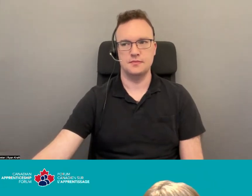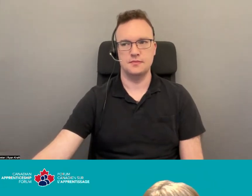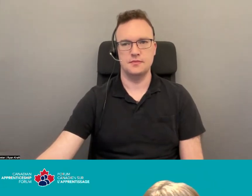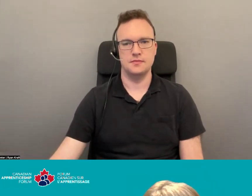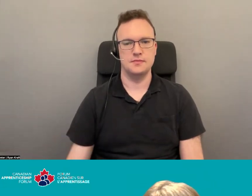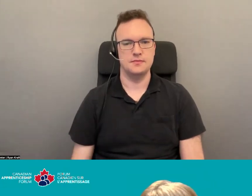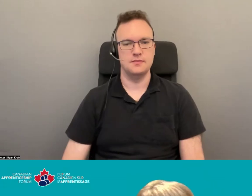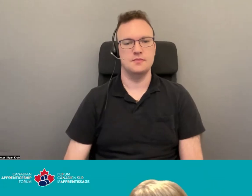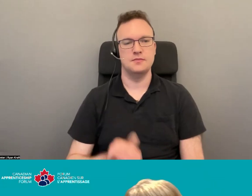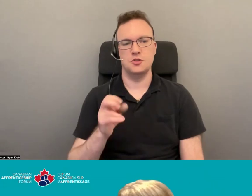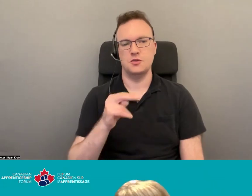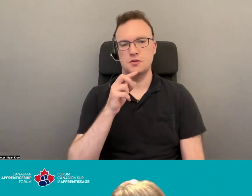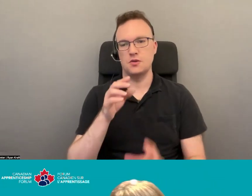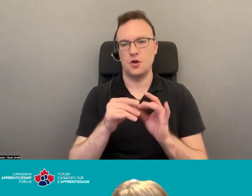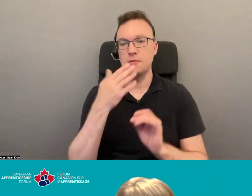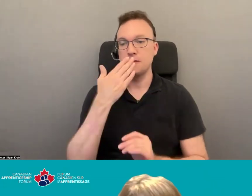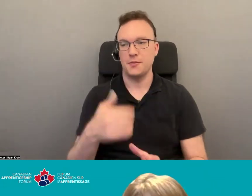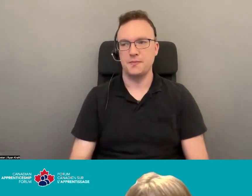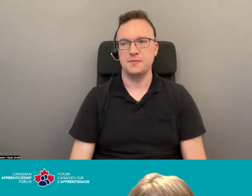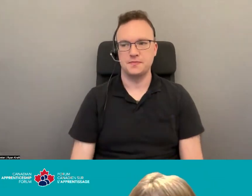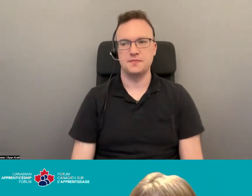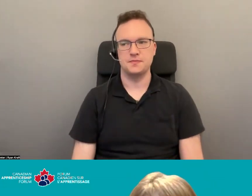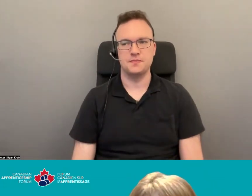Thank you. Thank you very much.